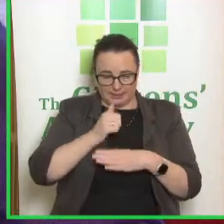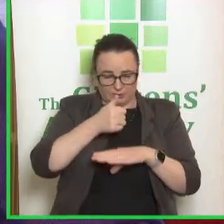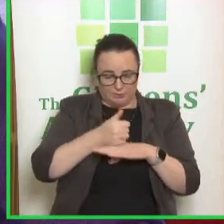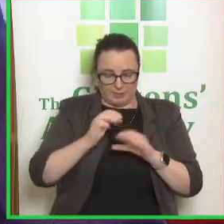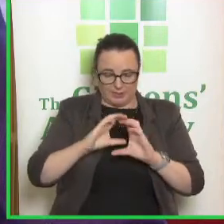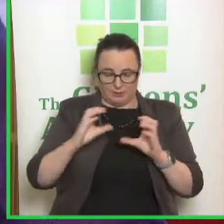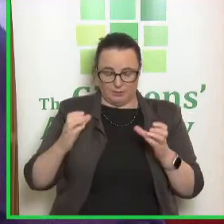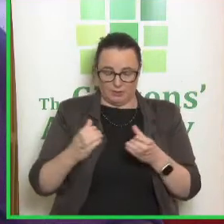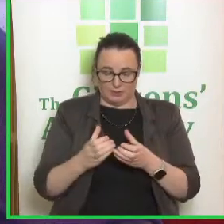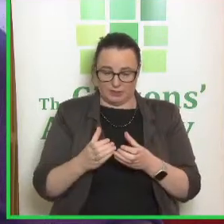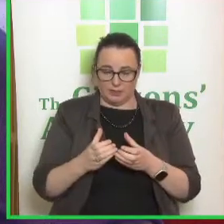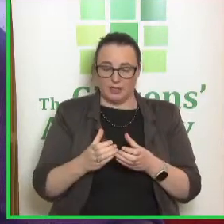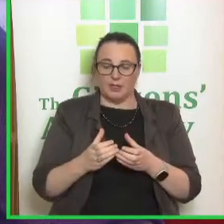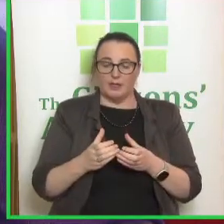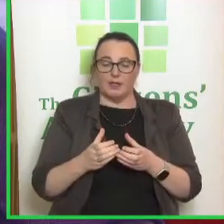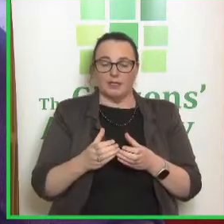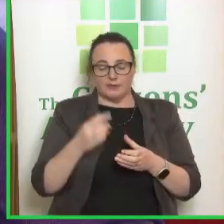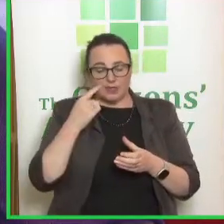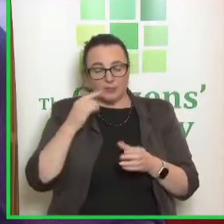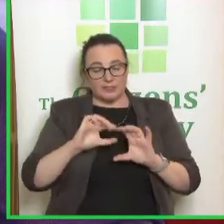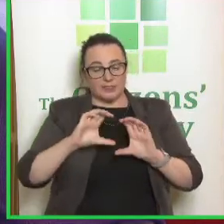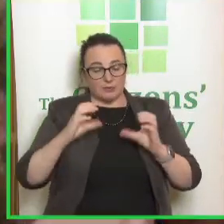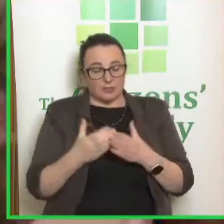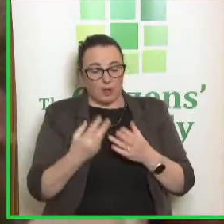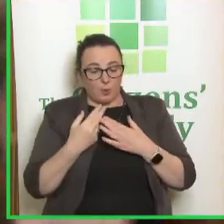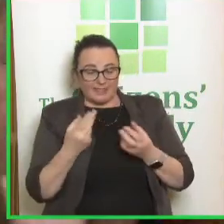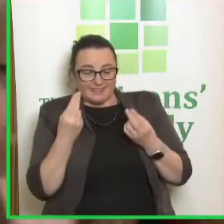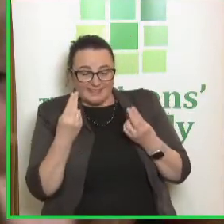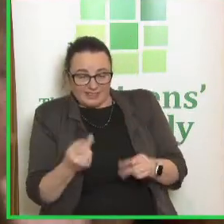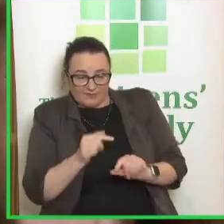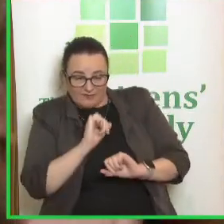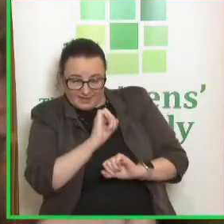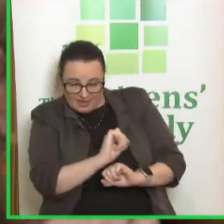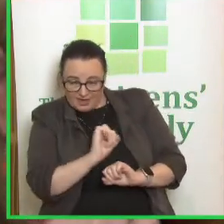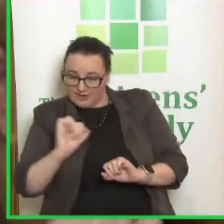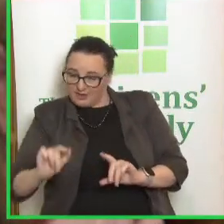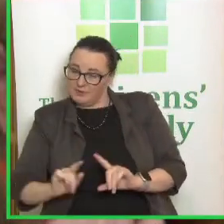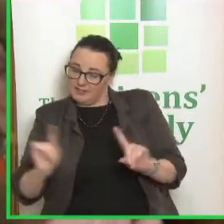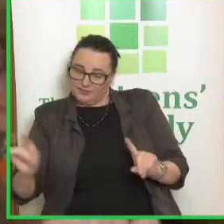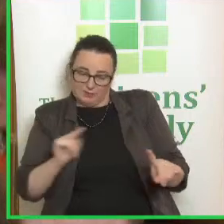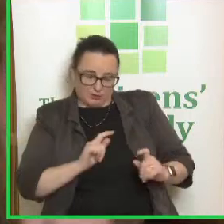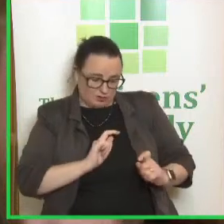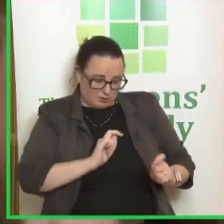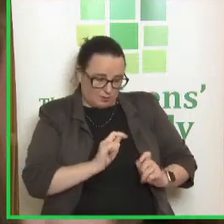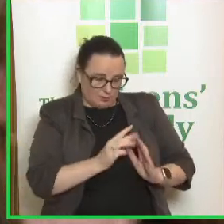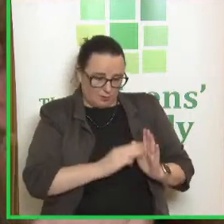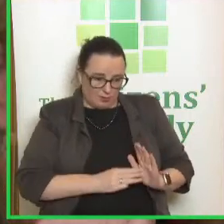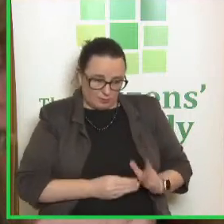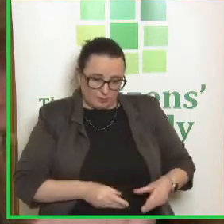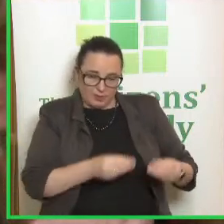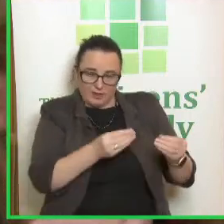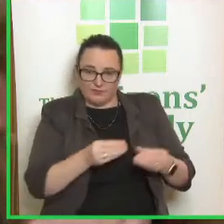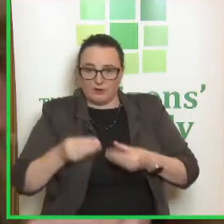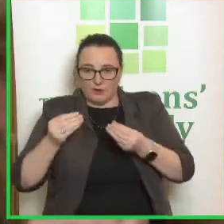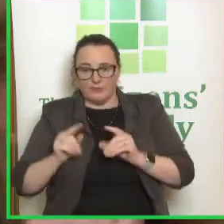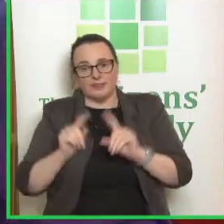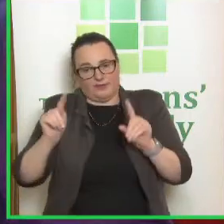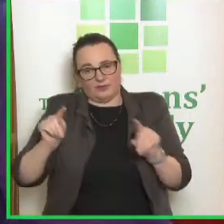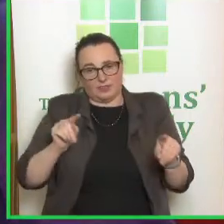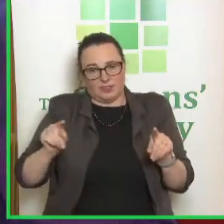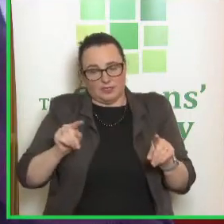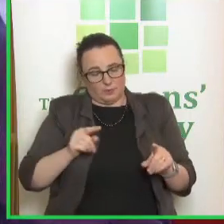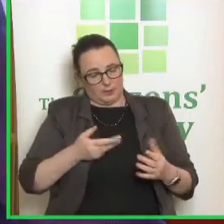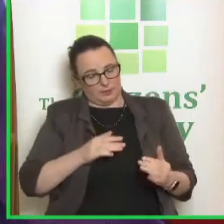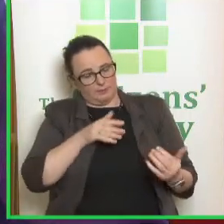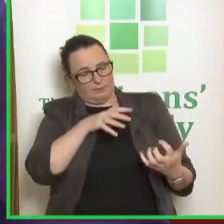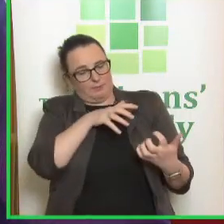have to be, I suppose, tailored to what's needed there, and that's where the evidence comes through. And a lot of the drugs and alcohol task forces are saying to me that, you know,